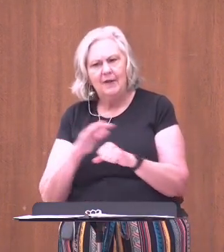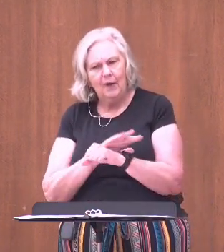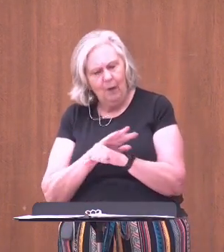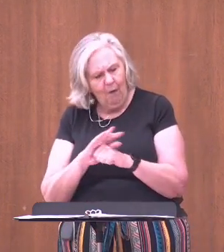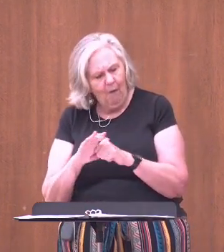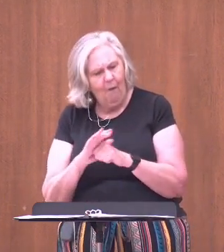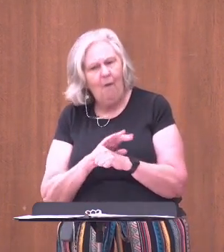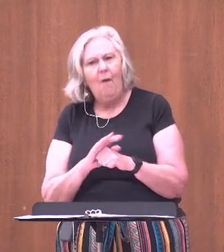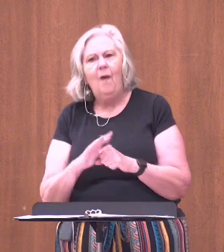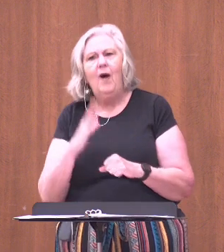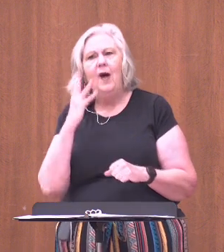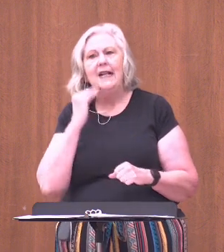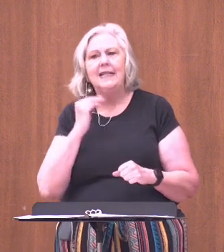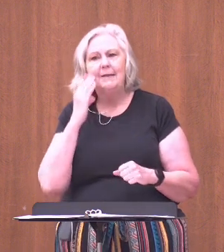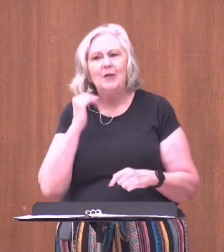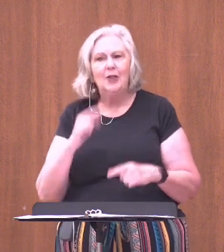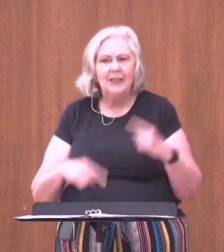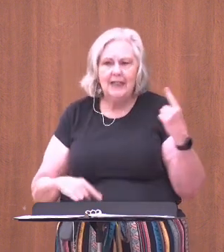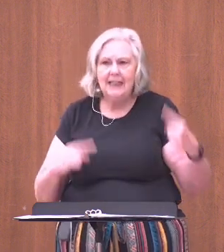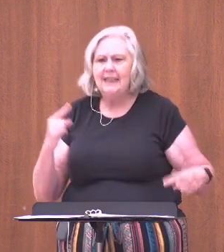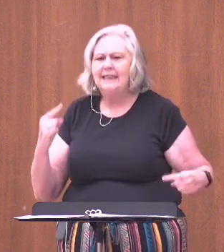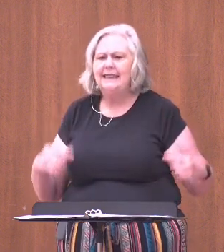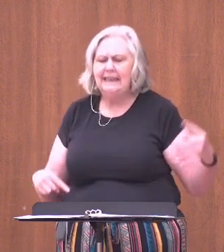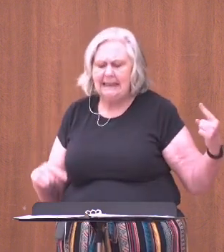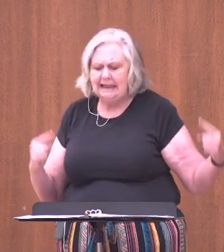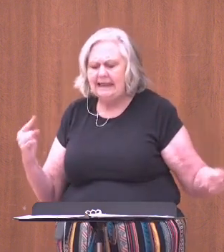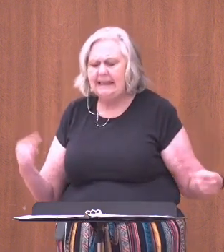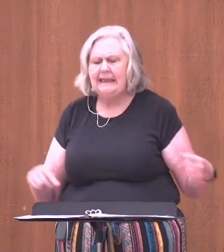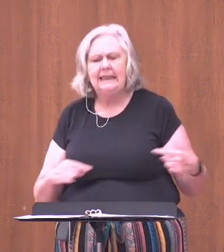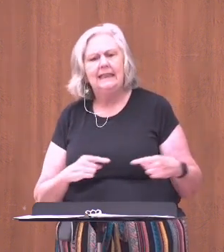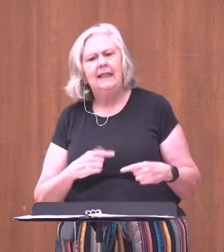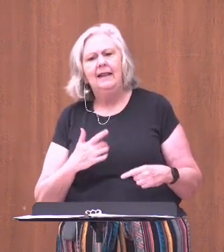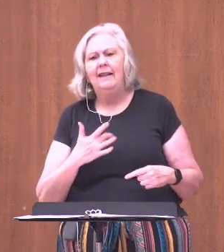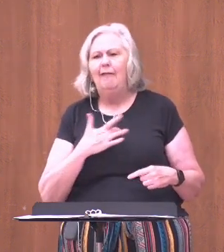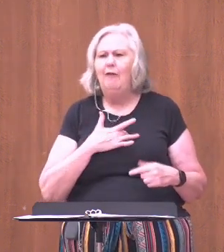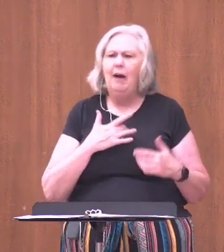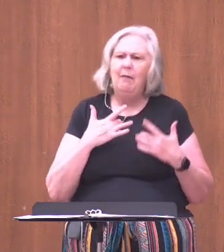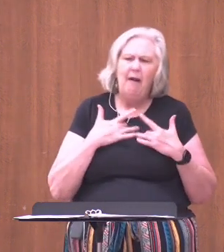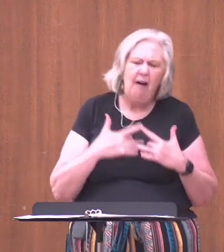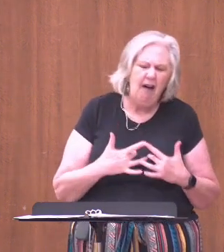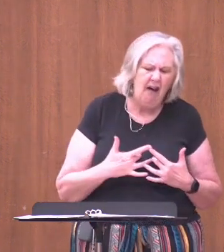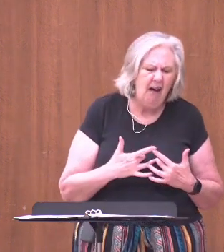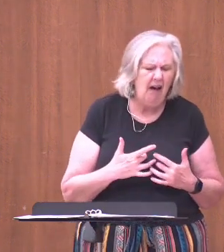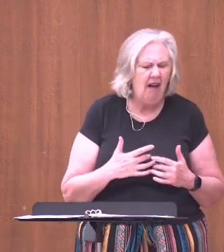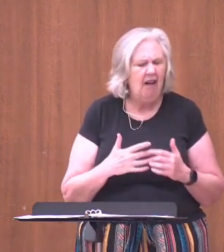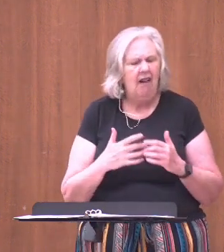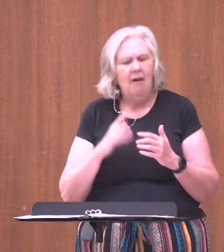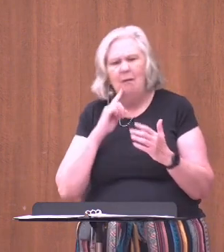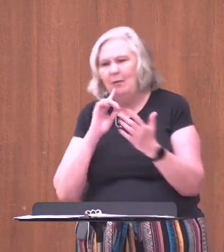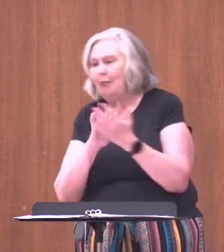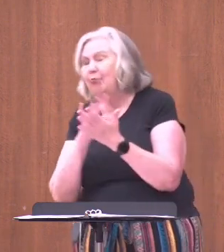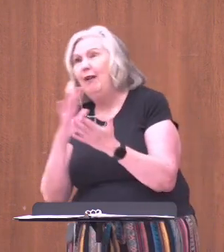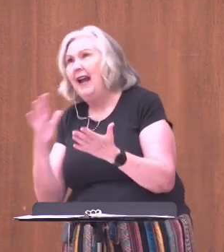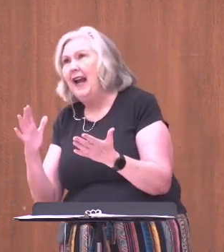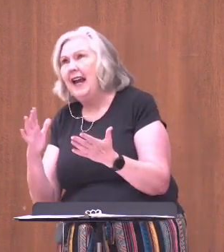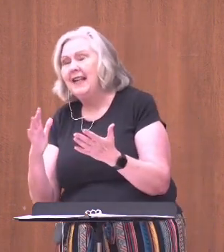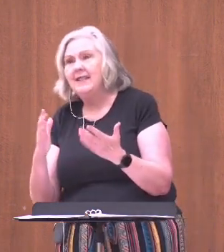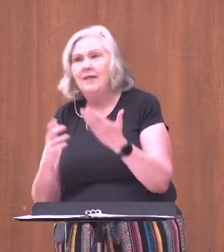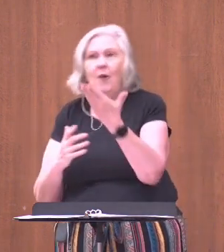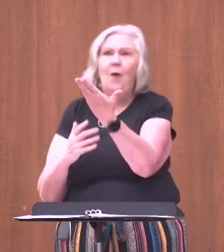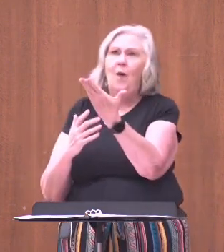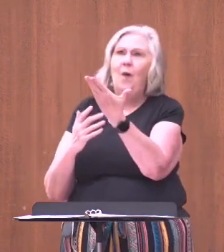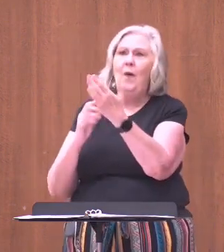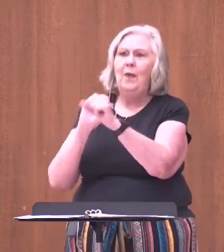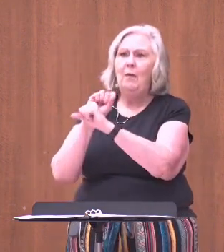of experiences of our human condition, from lament to praise, from lifting up the creative work of God to